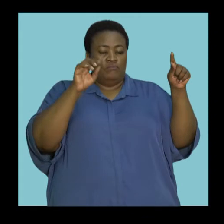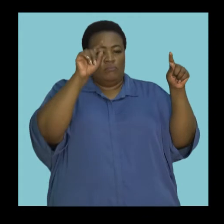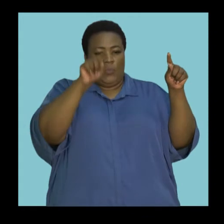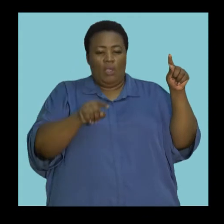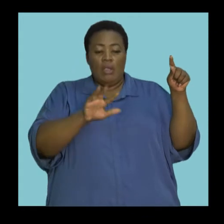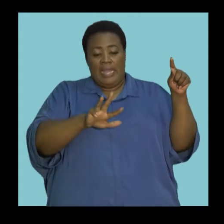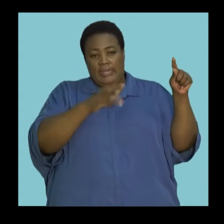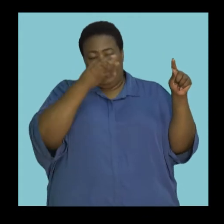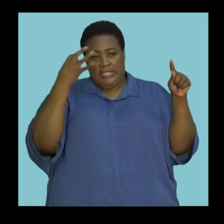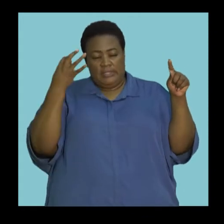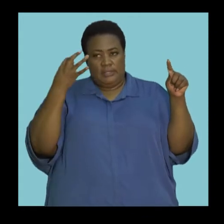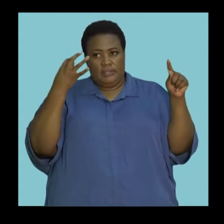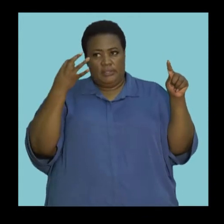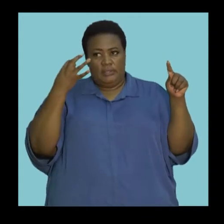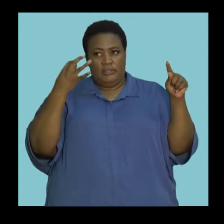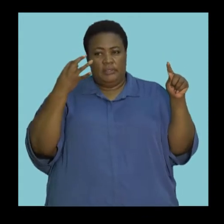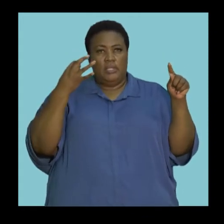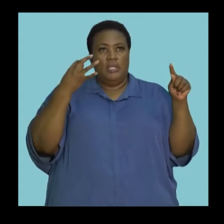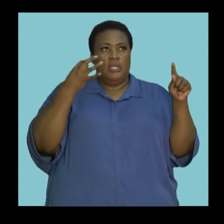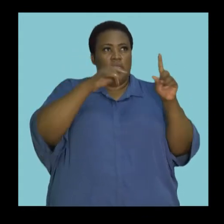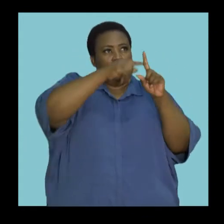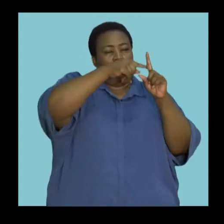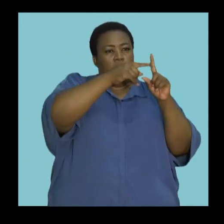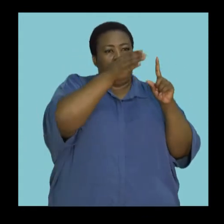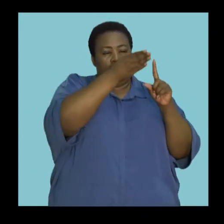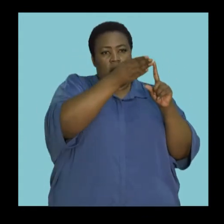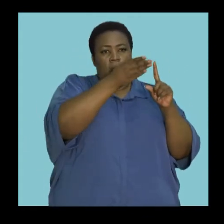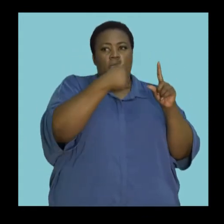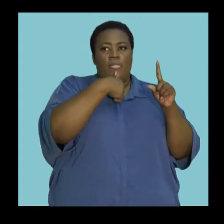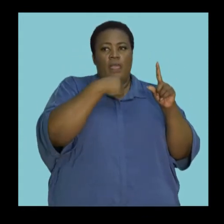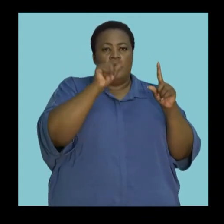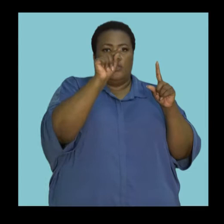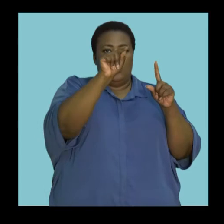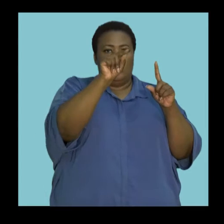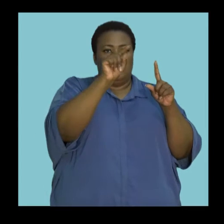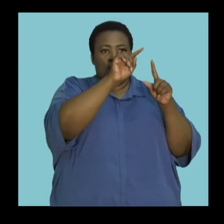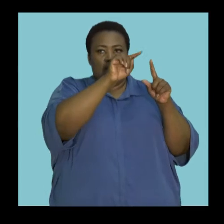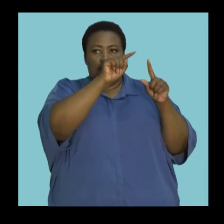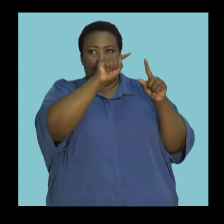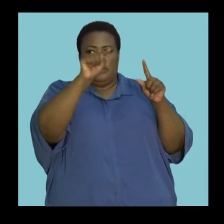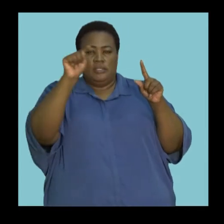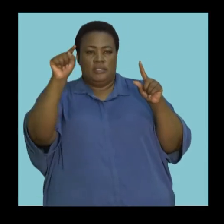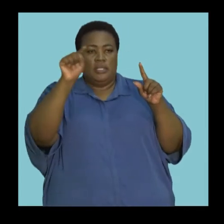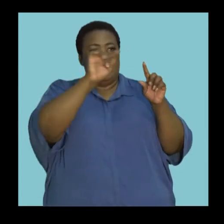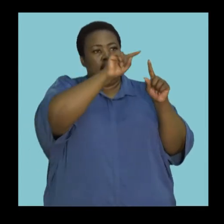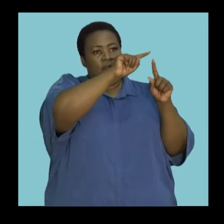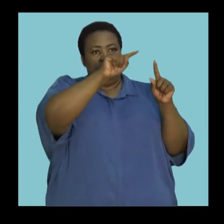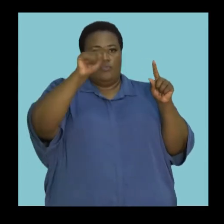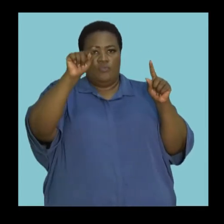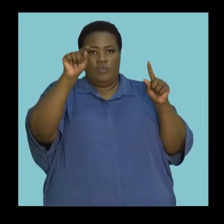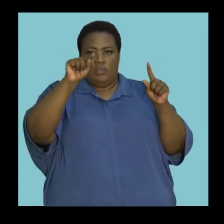there. So it's probably 9 minutes, and the temperature was around that. And so I will place a dot at these